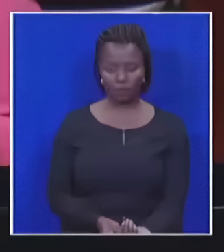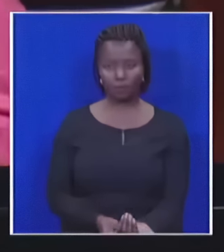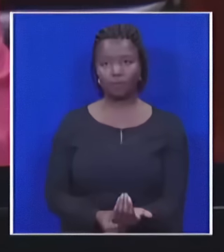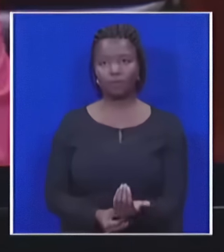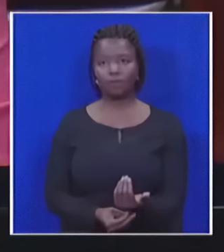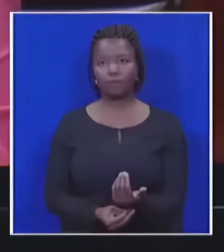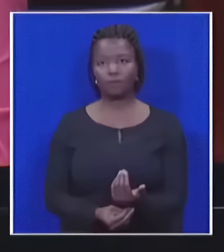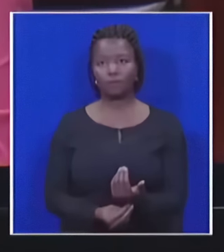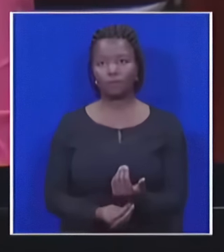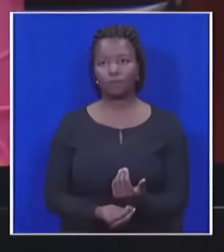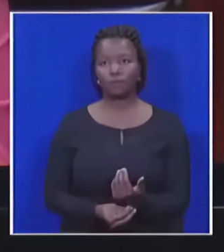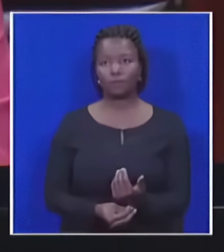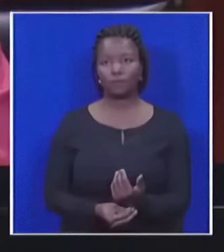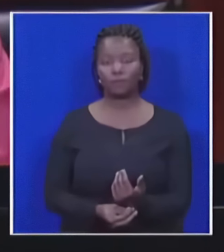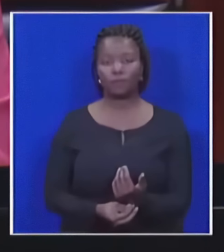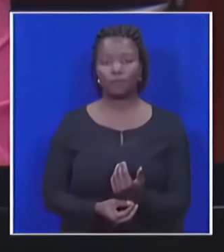You must know the rules.